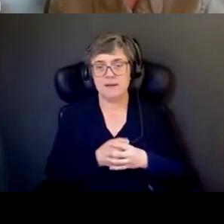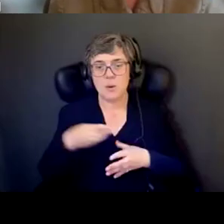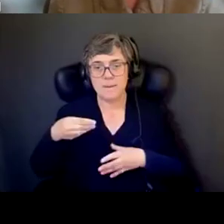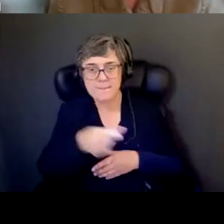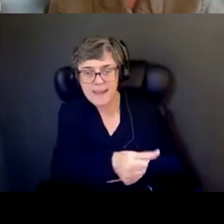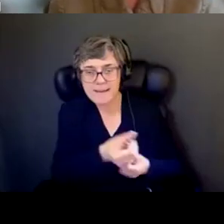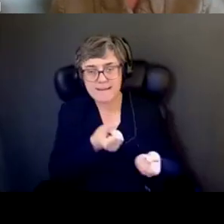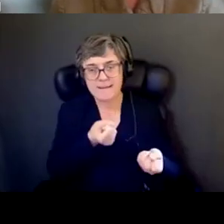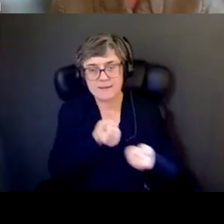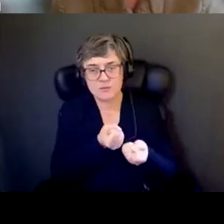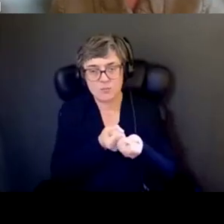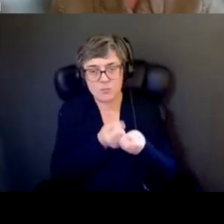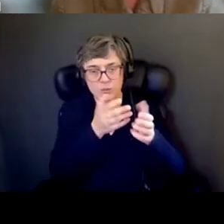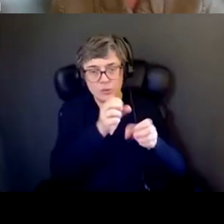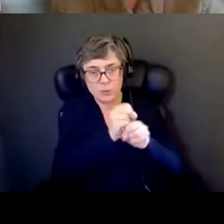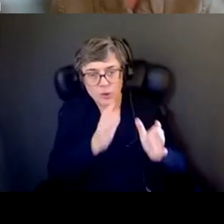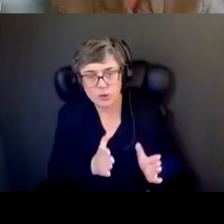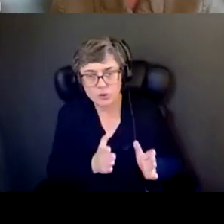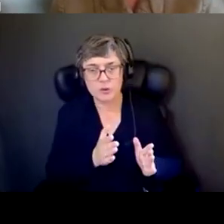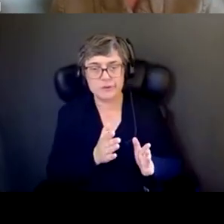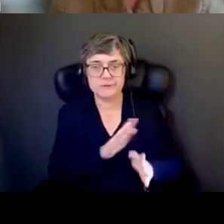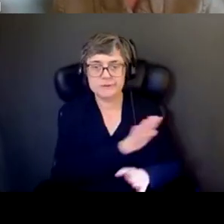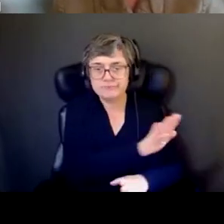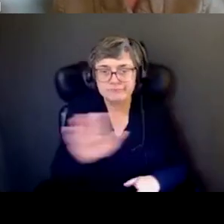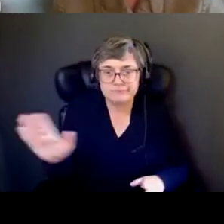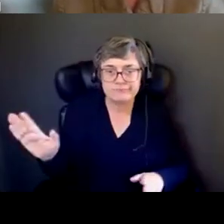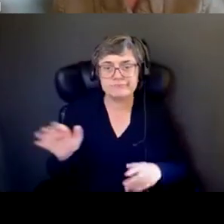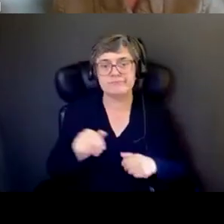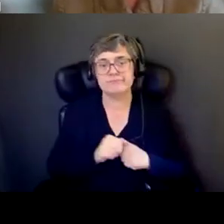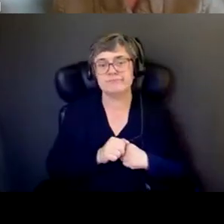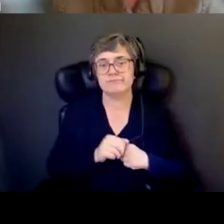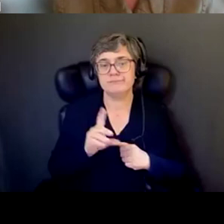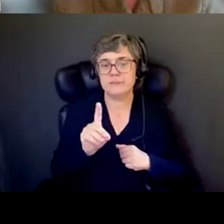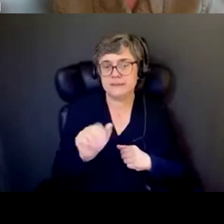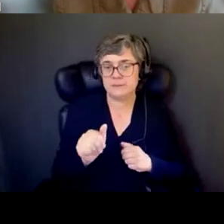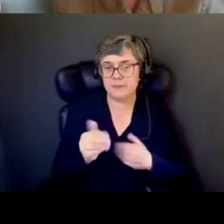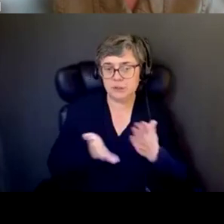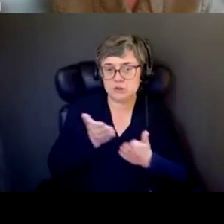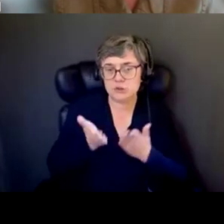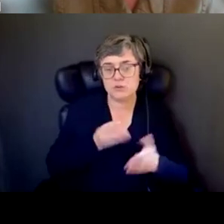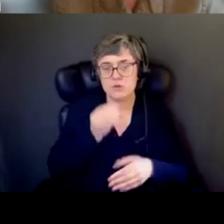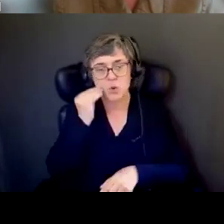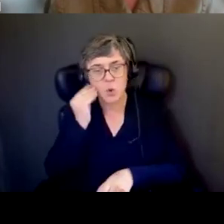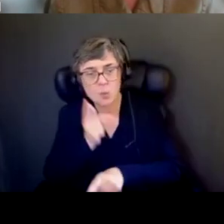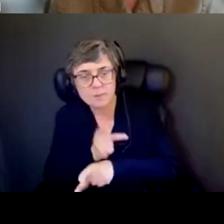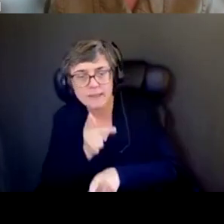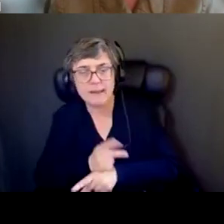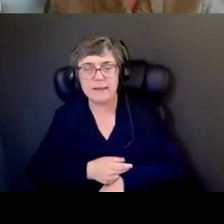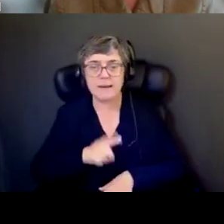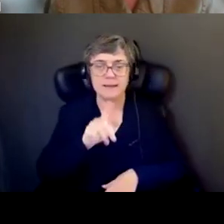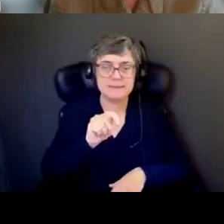language, the human rights language. There are very different vocabularies, and sometimes that they miss each